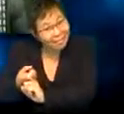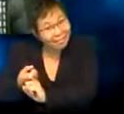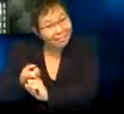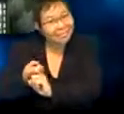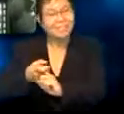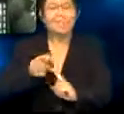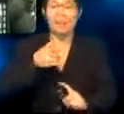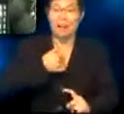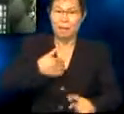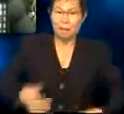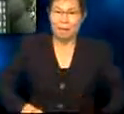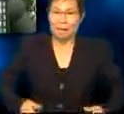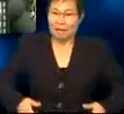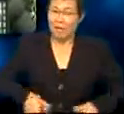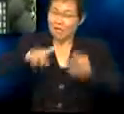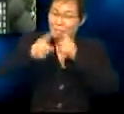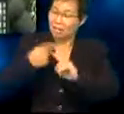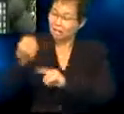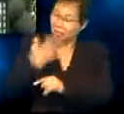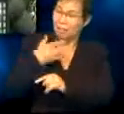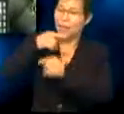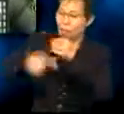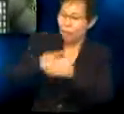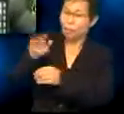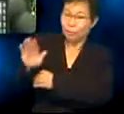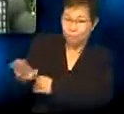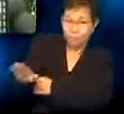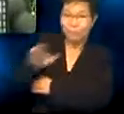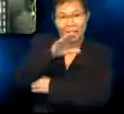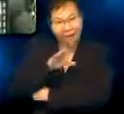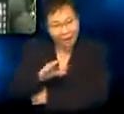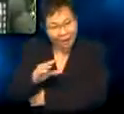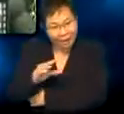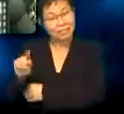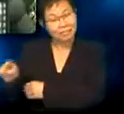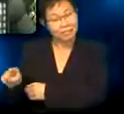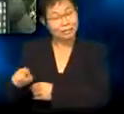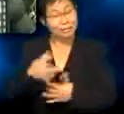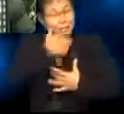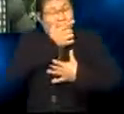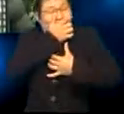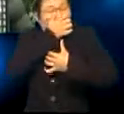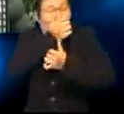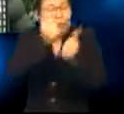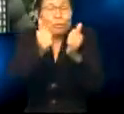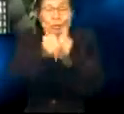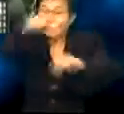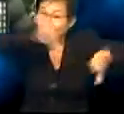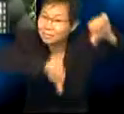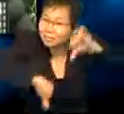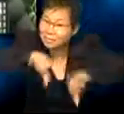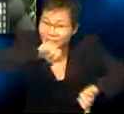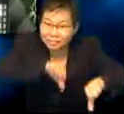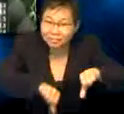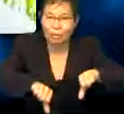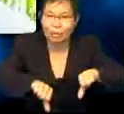friend. A monkey friend told me about you and your fascination with